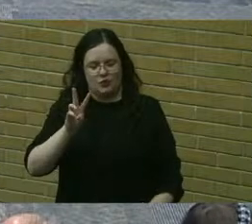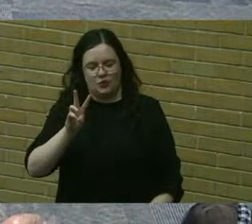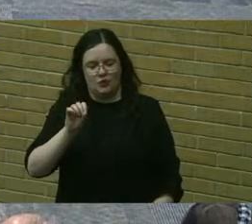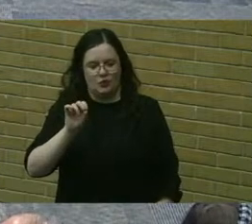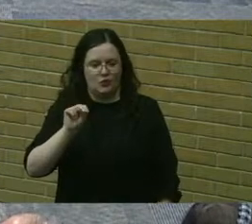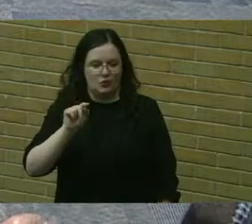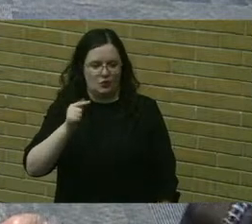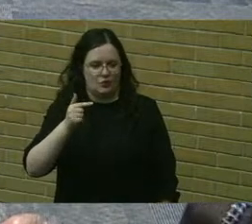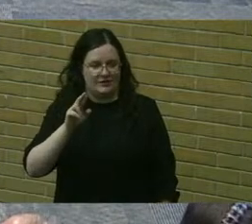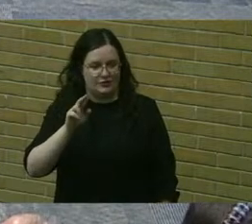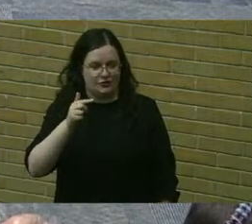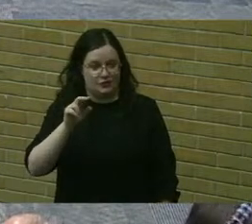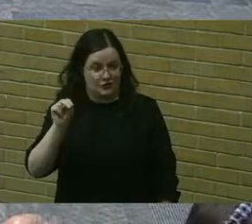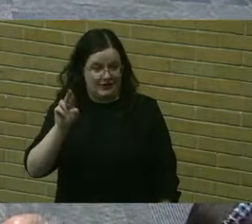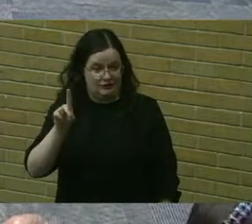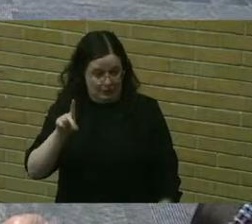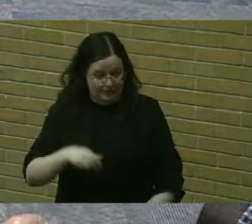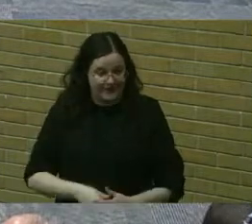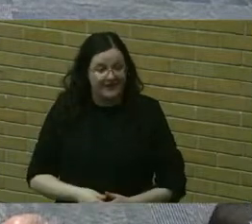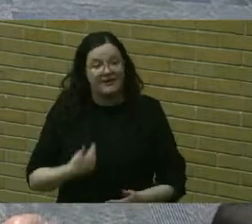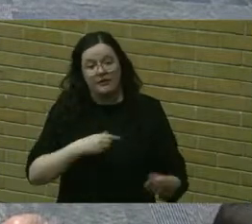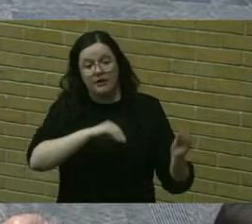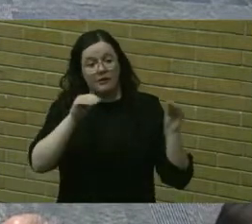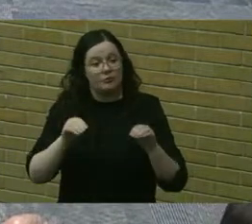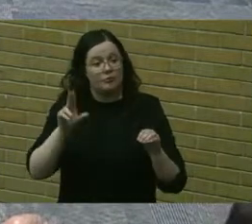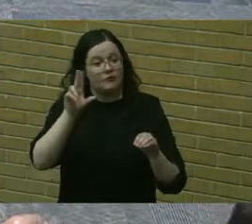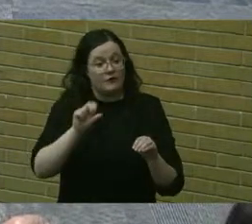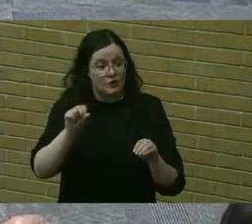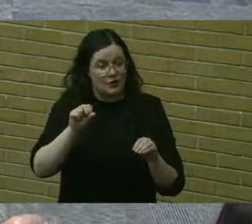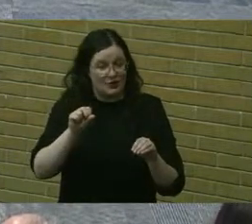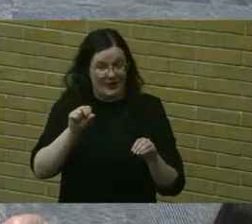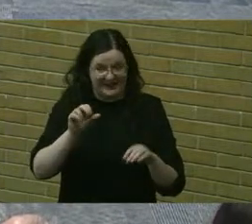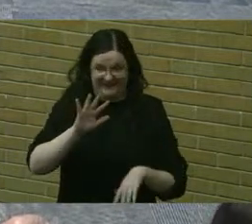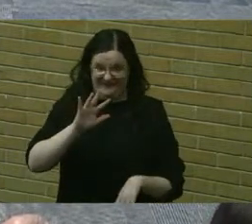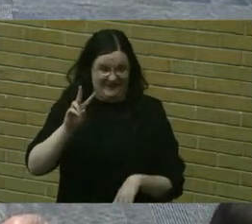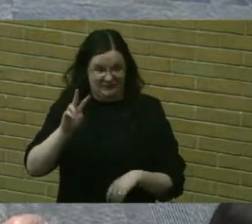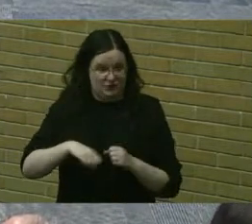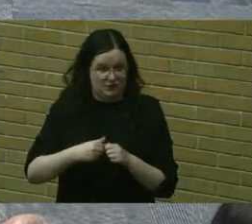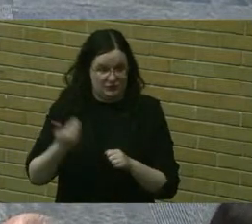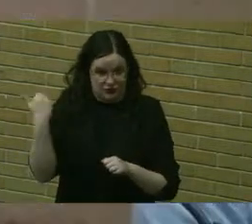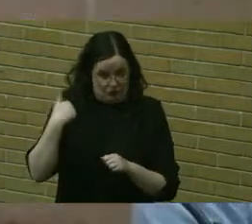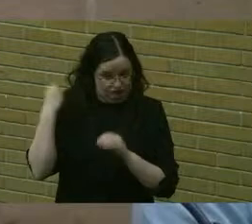I came to United States 32 years ago,